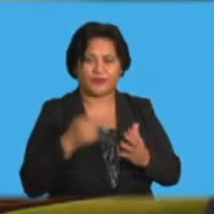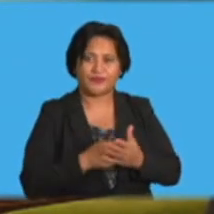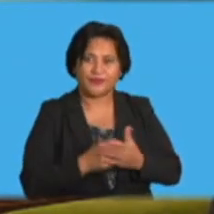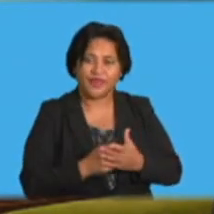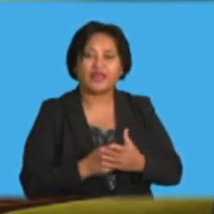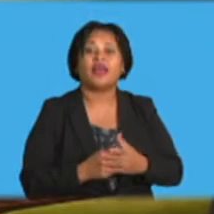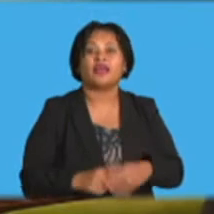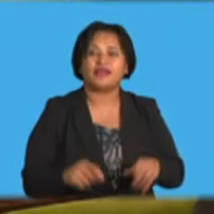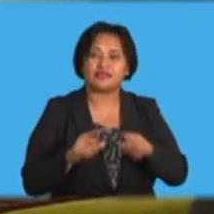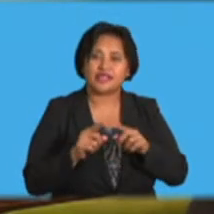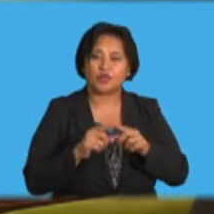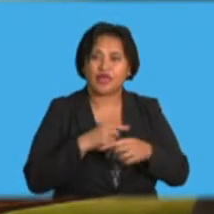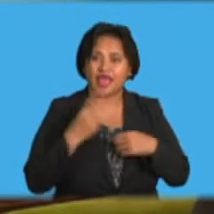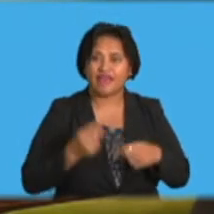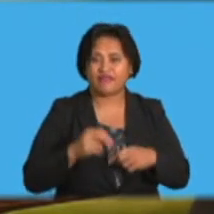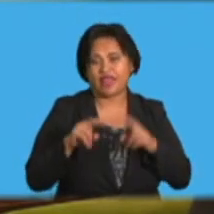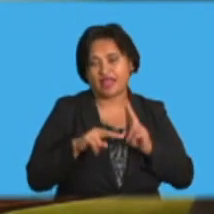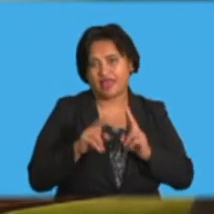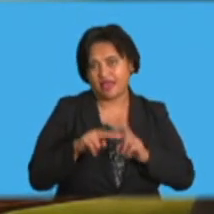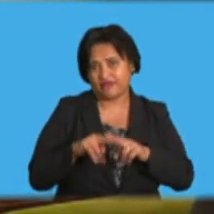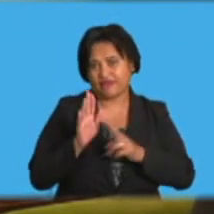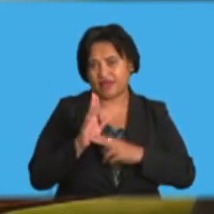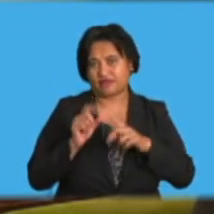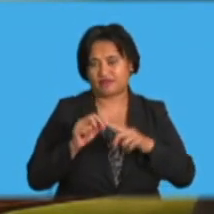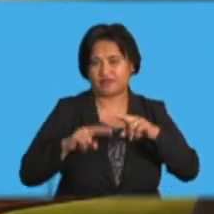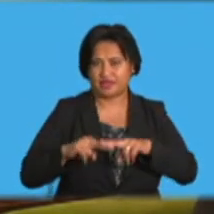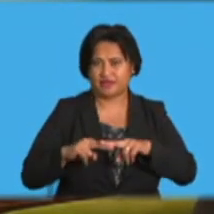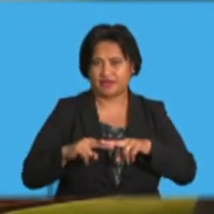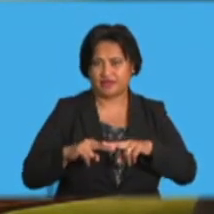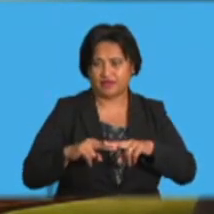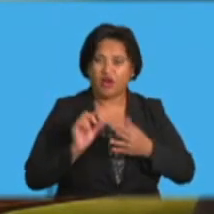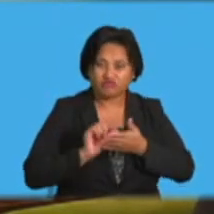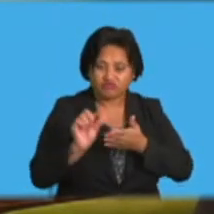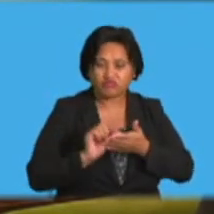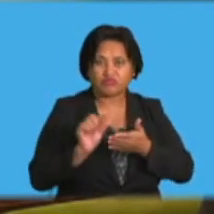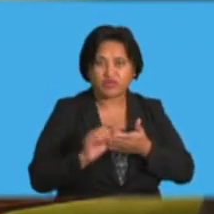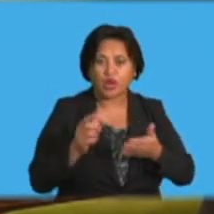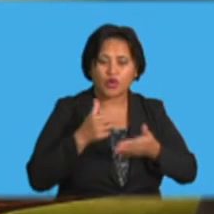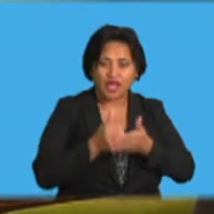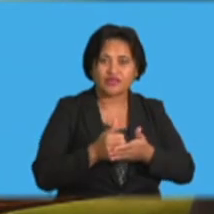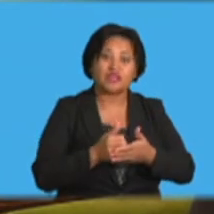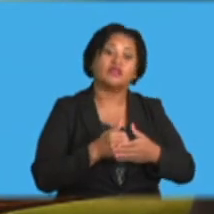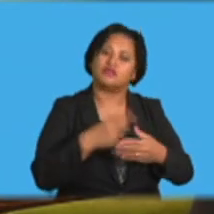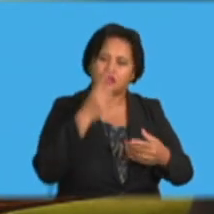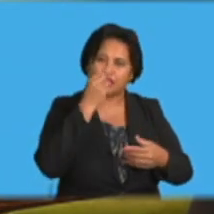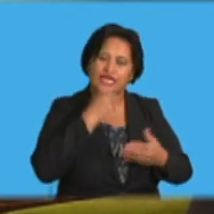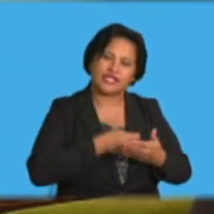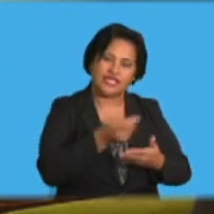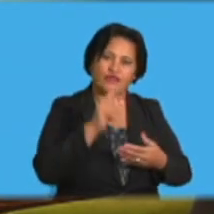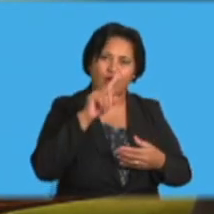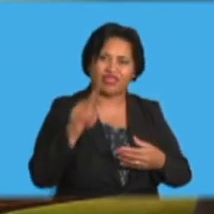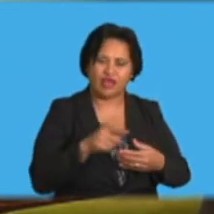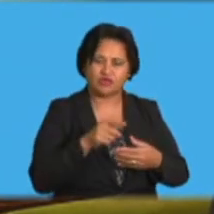coupled with this, we had the Fiji National Provident Fund, who also assisted the members in affected areas with up to $1,000 cash depending on the